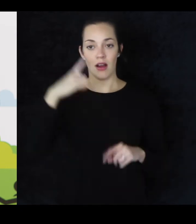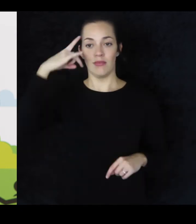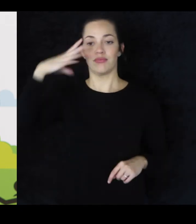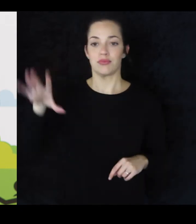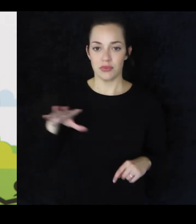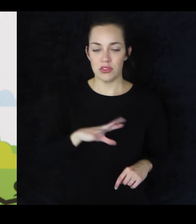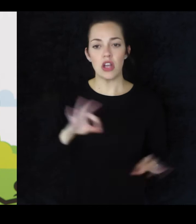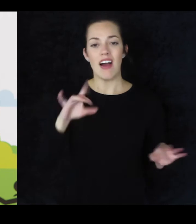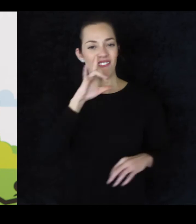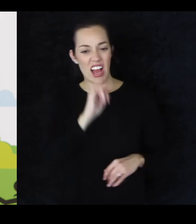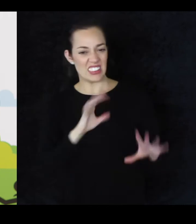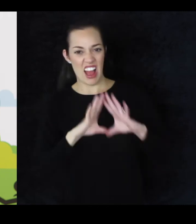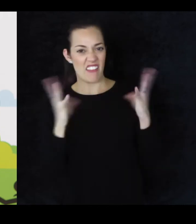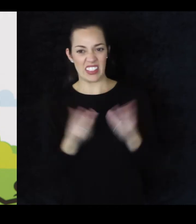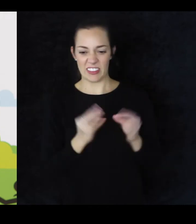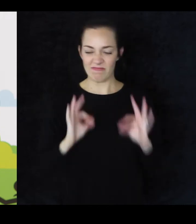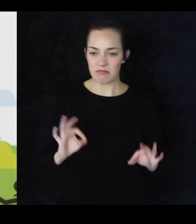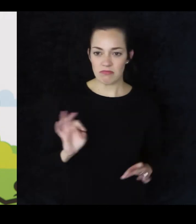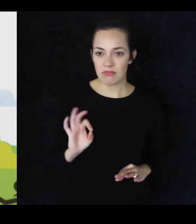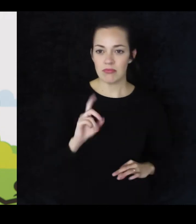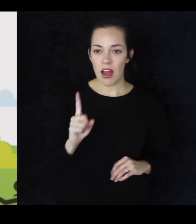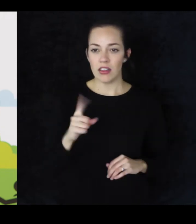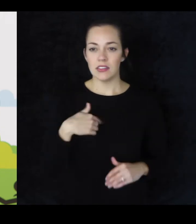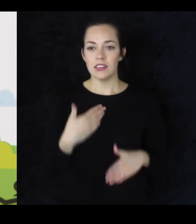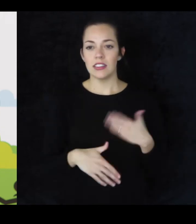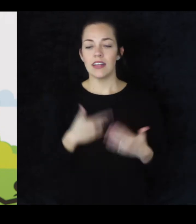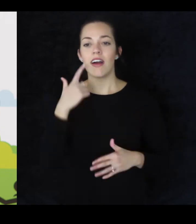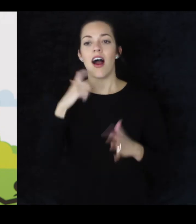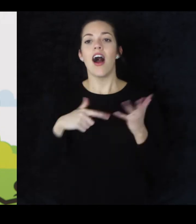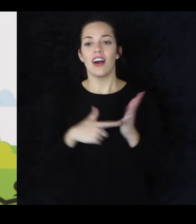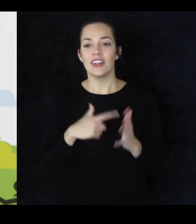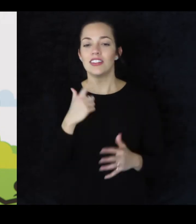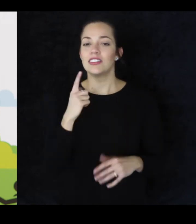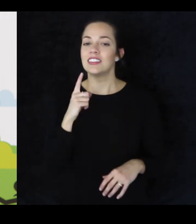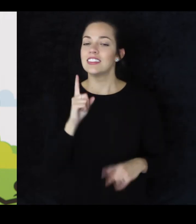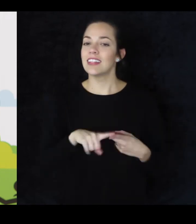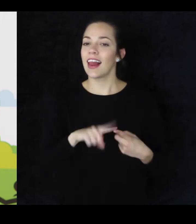not be a perfectionist. But then I discovered that I still was, but in different ways.